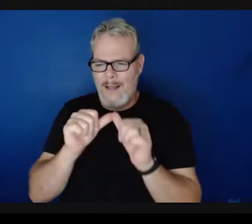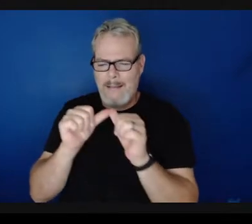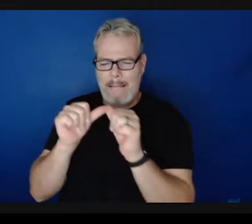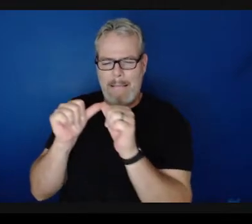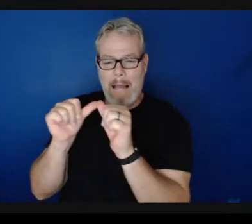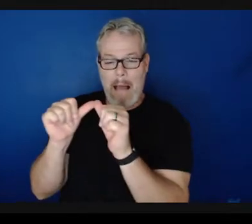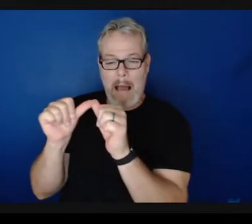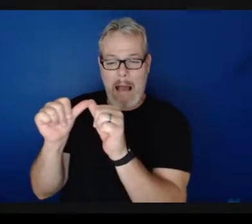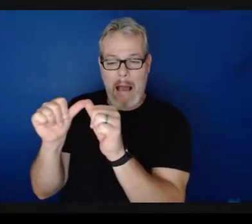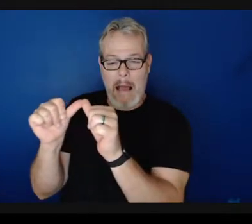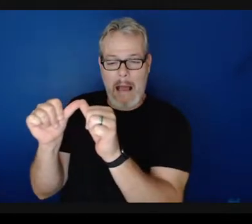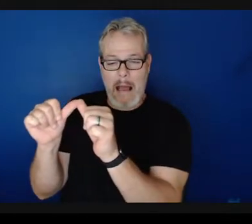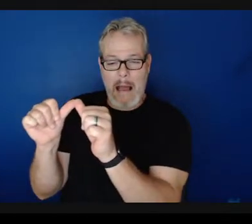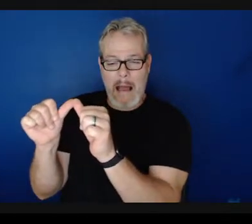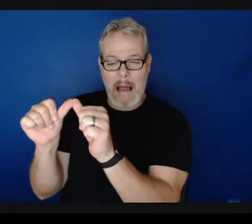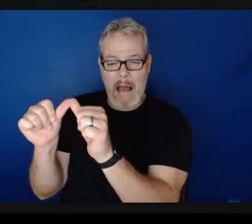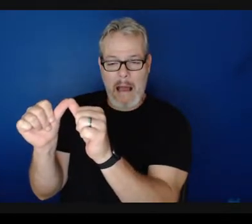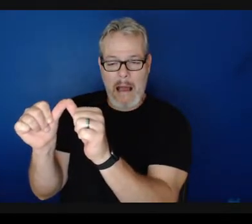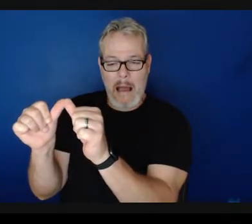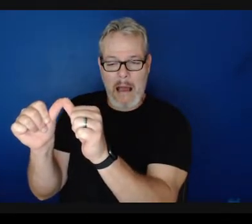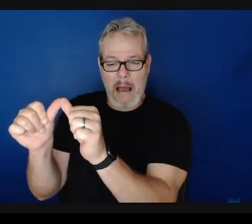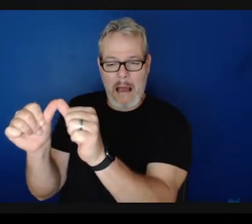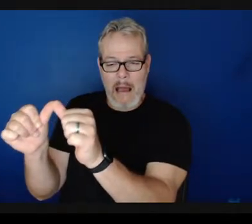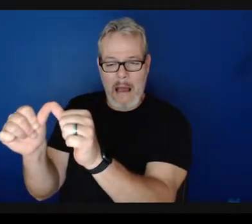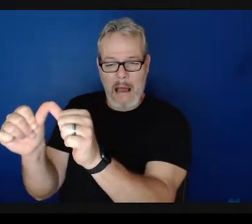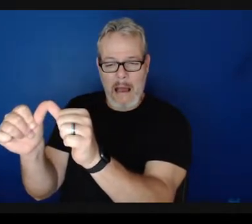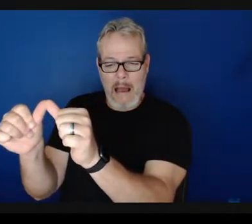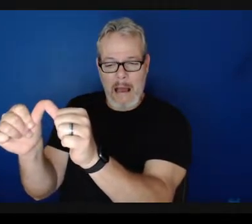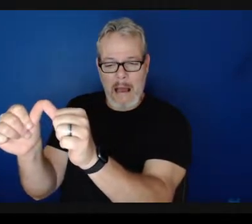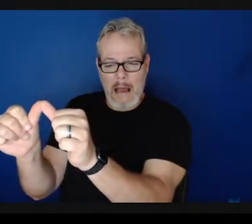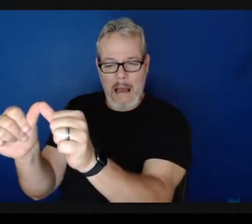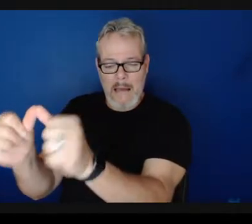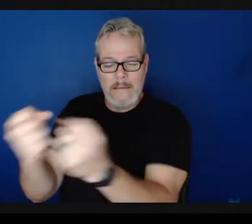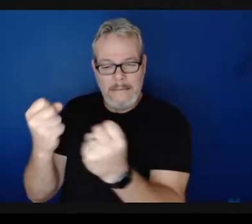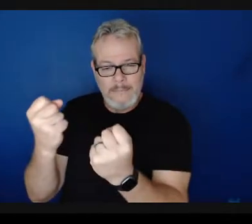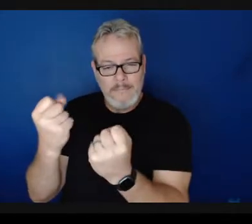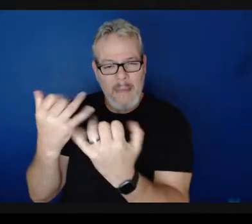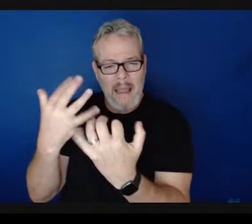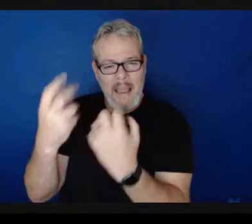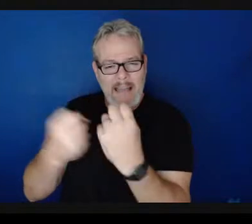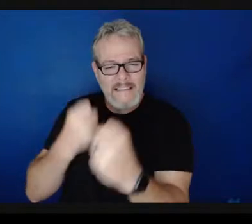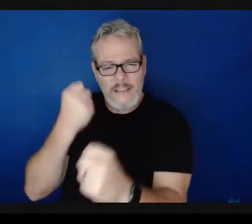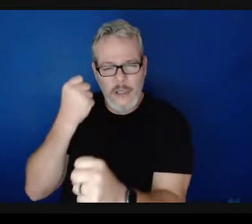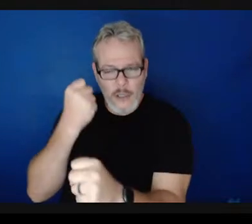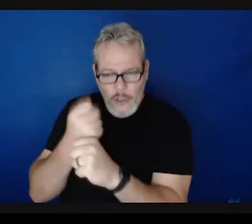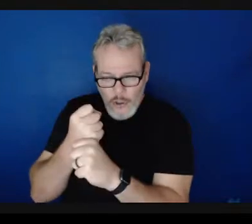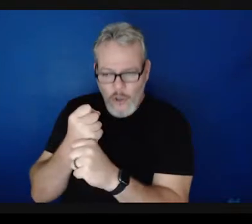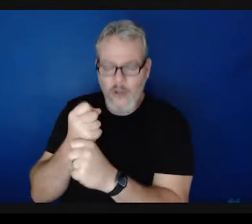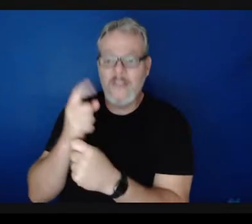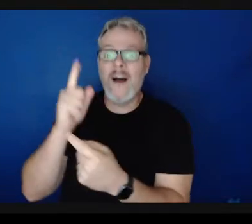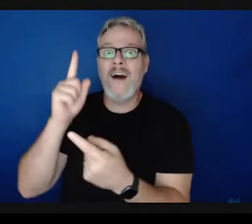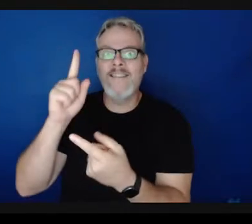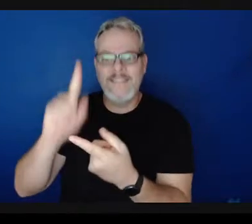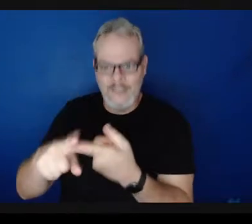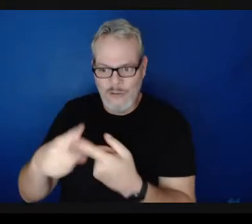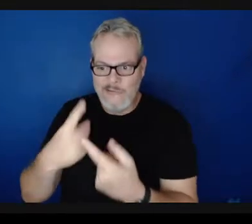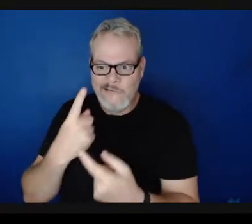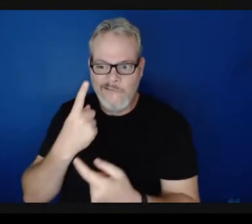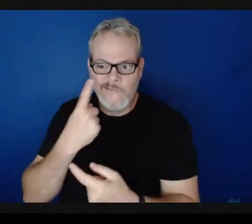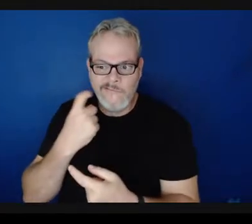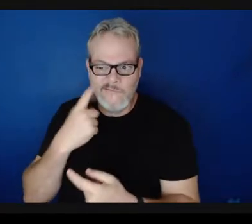years until this most recent intrusion into the East Rift, wiggling things back open